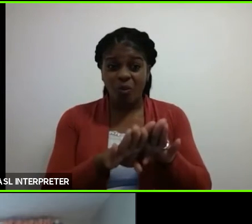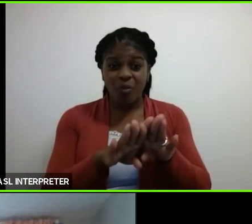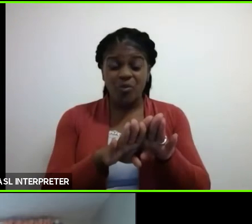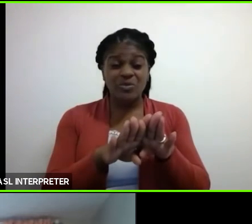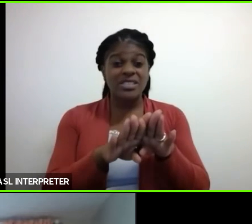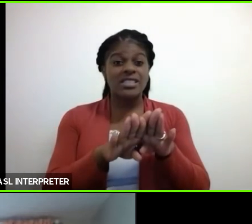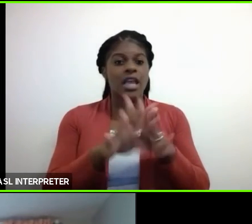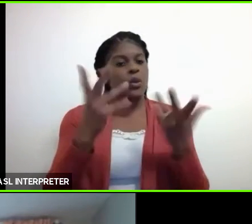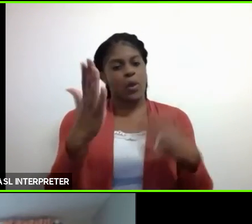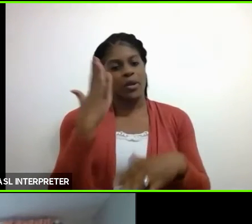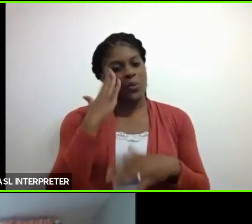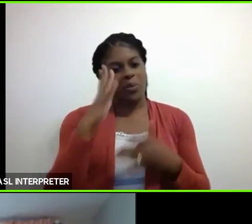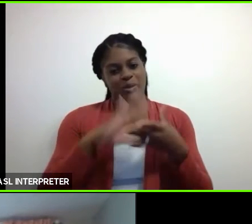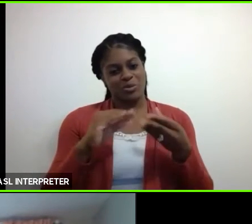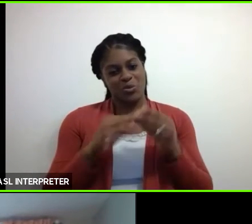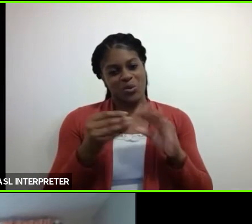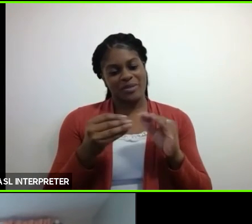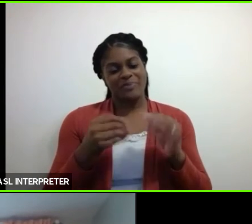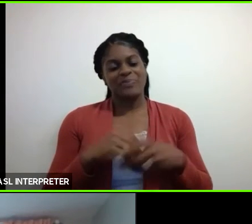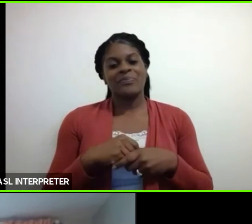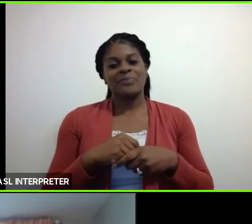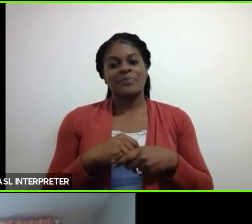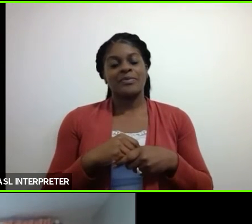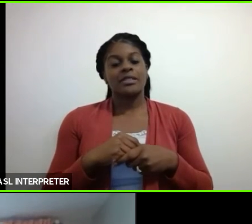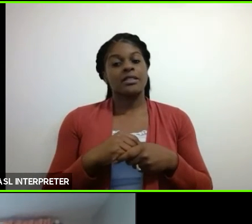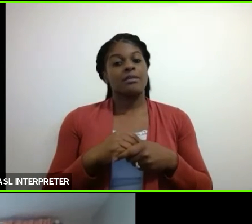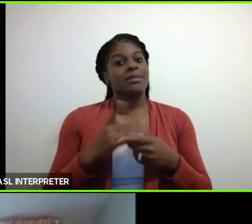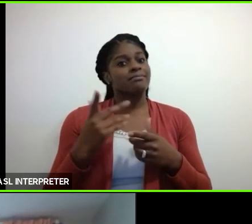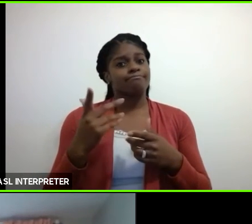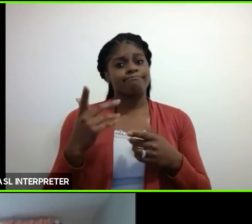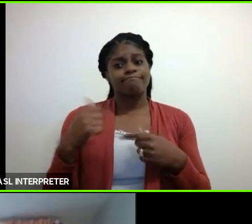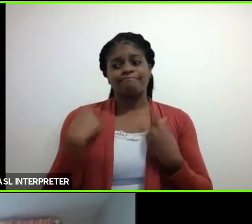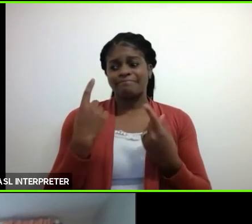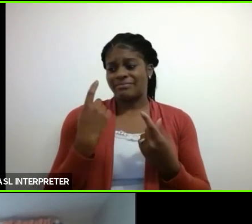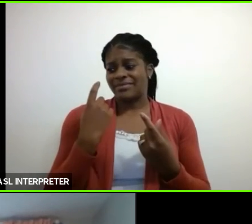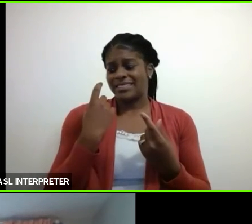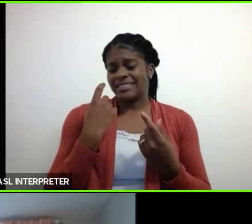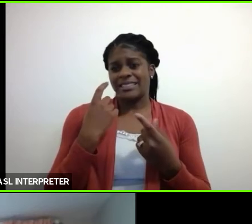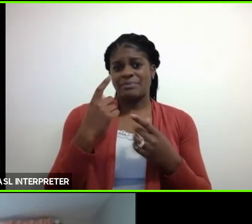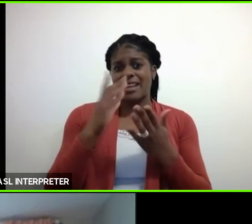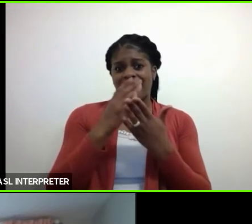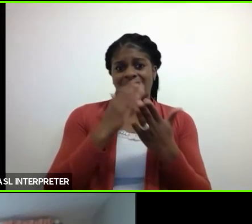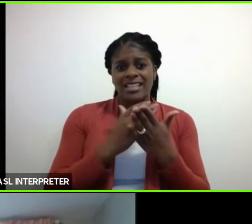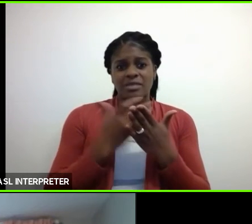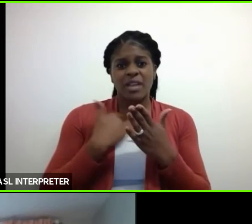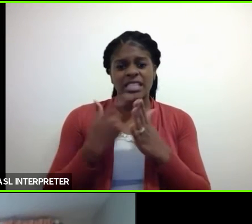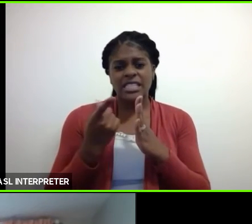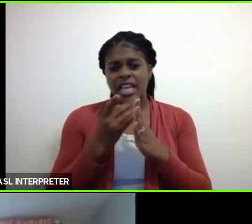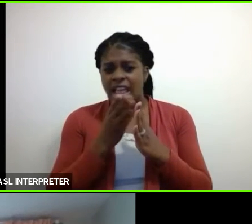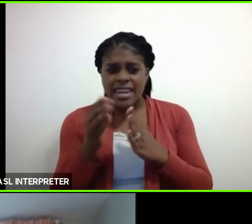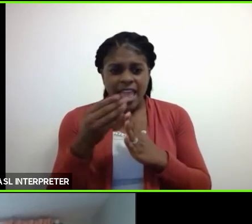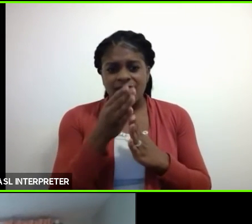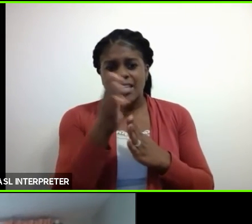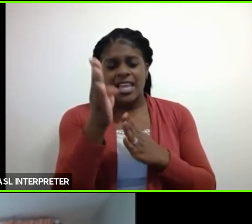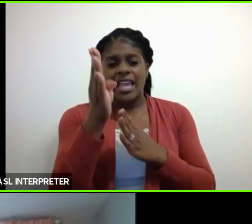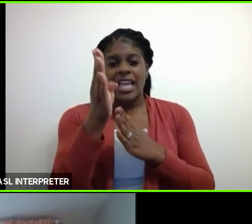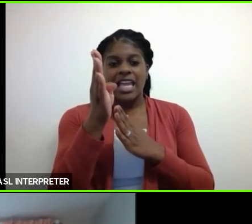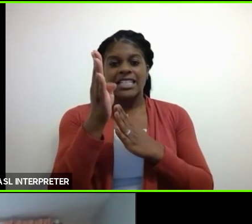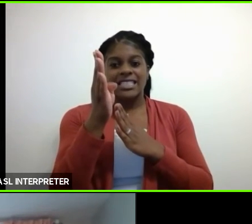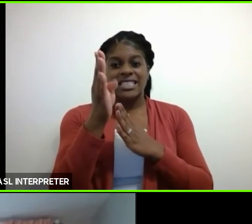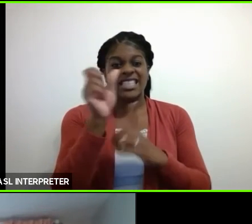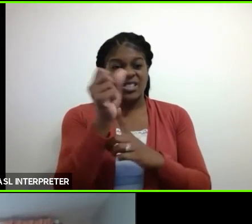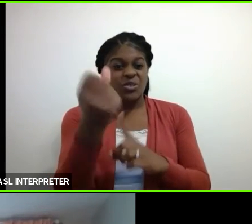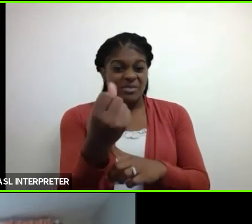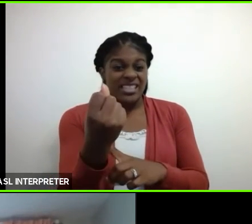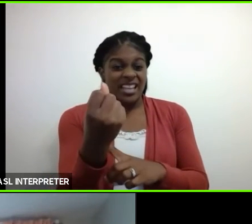know the story after that. But I tell you, it's been a lesson, because as we've had to navigate the circumstance, I just see